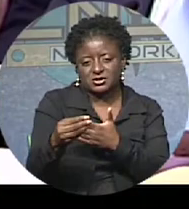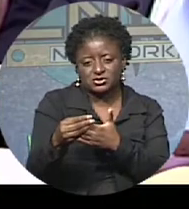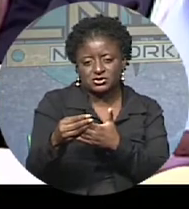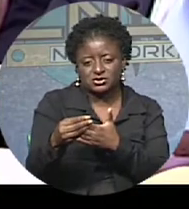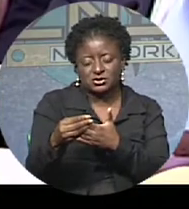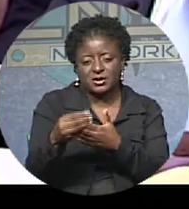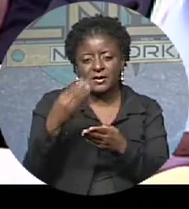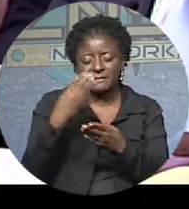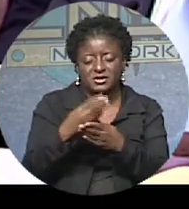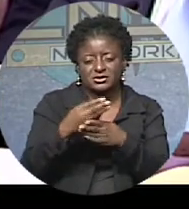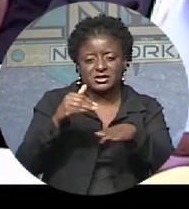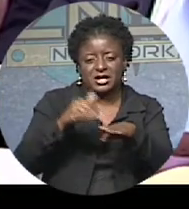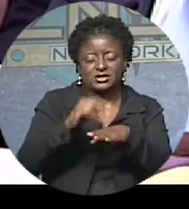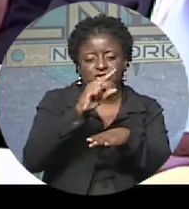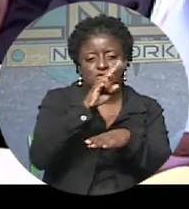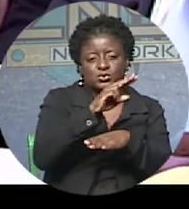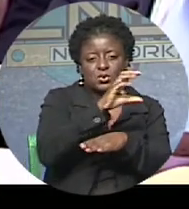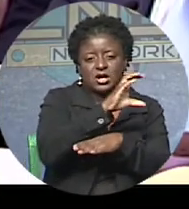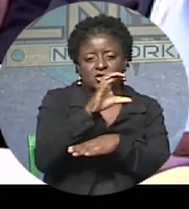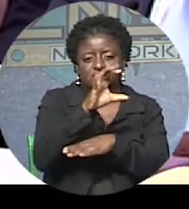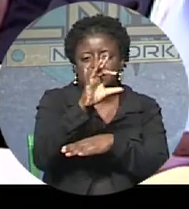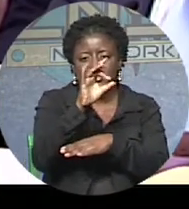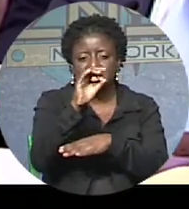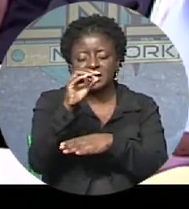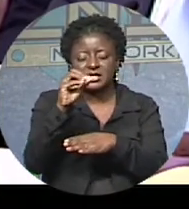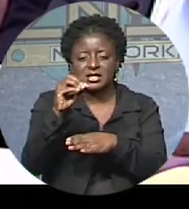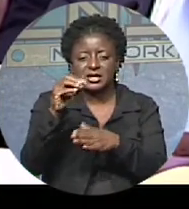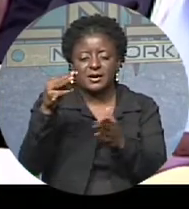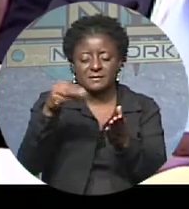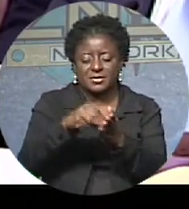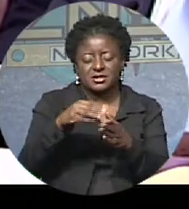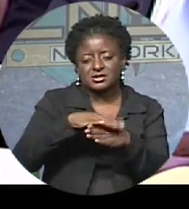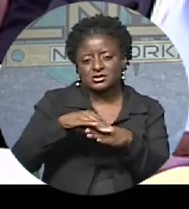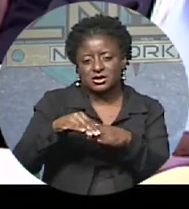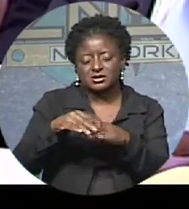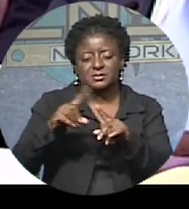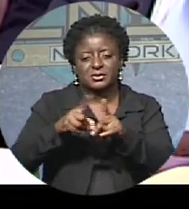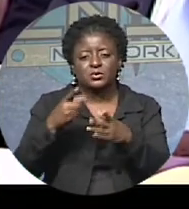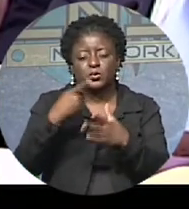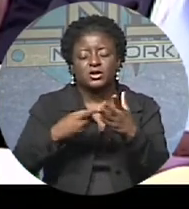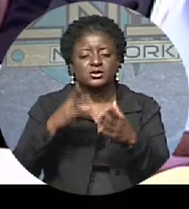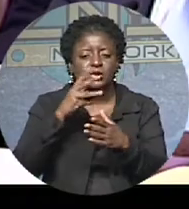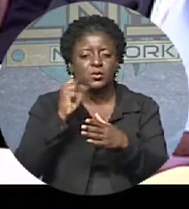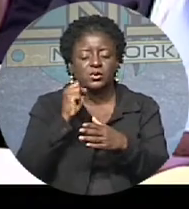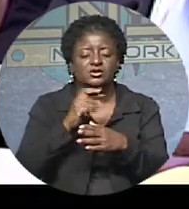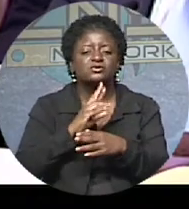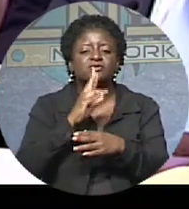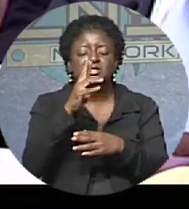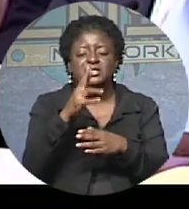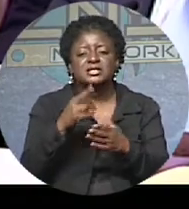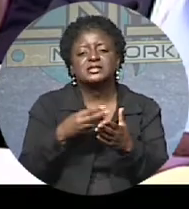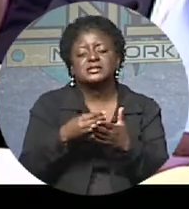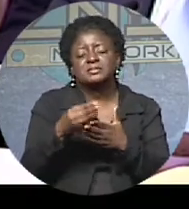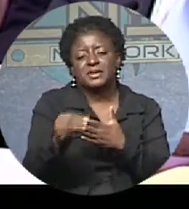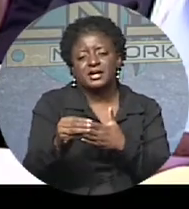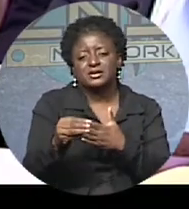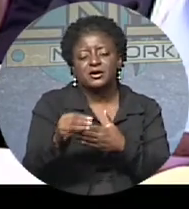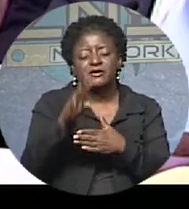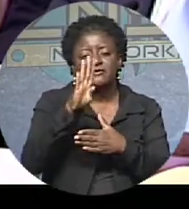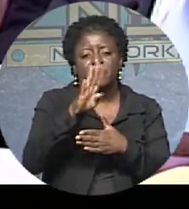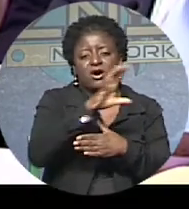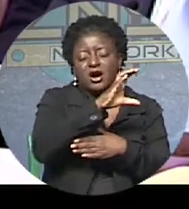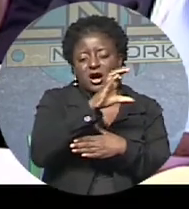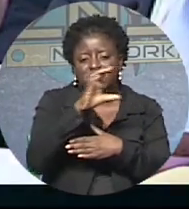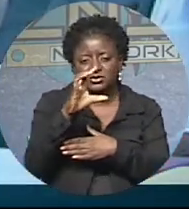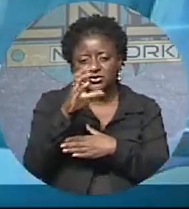at $280 million, but the outturn of what was spent was $400 million.